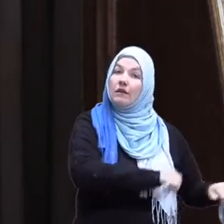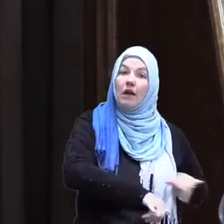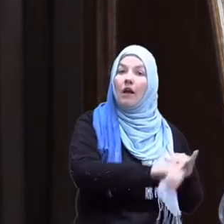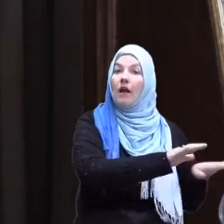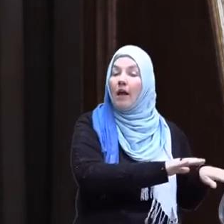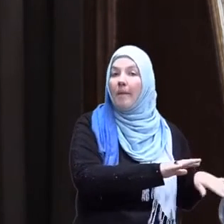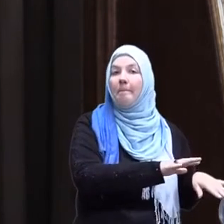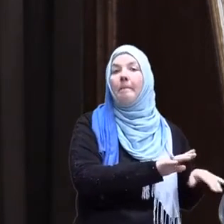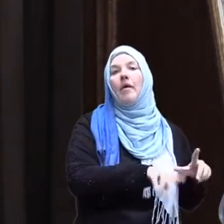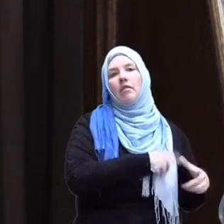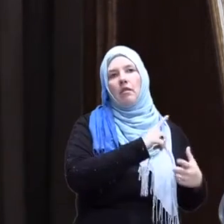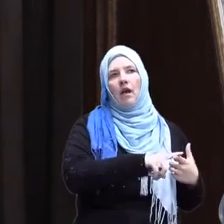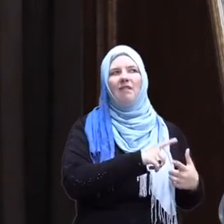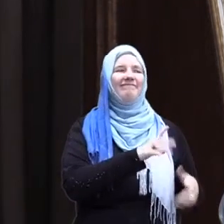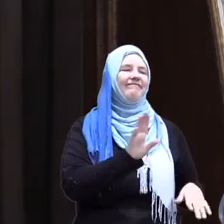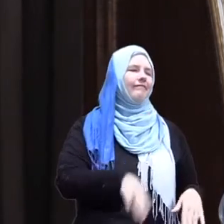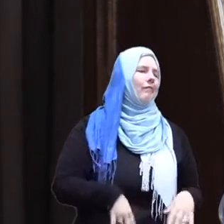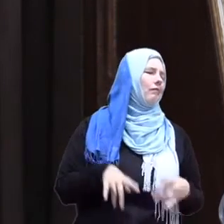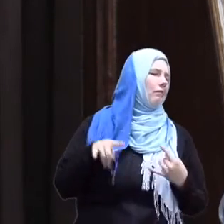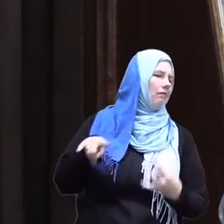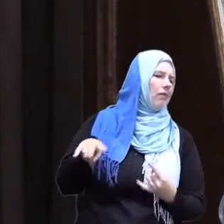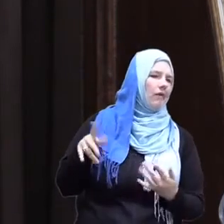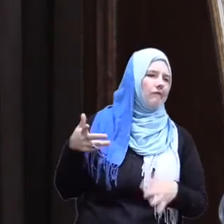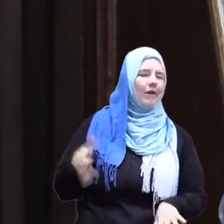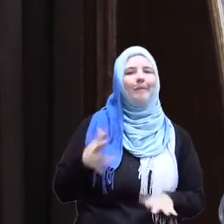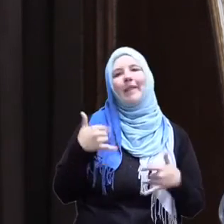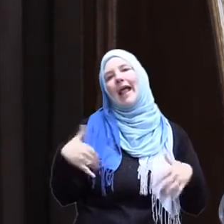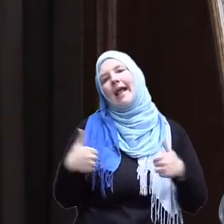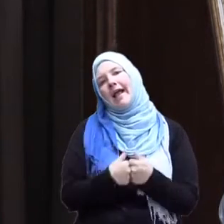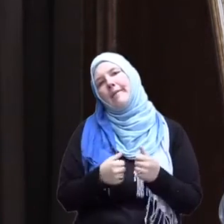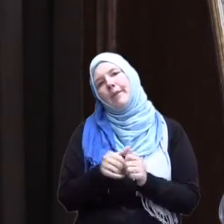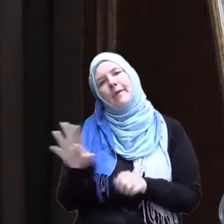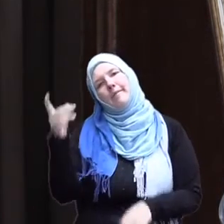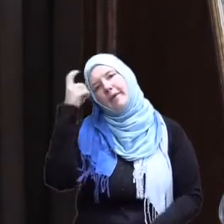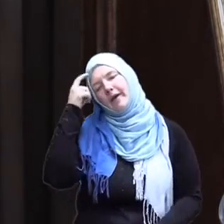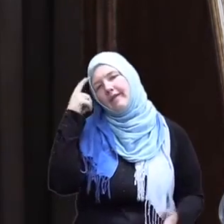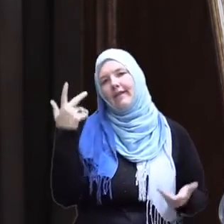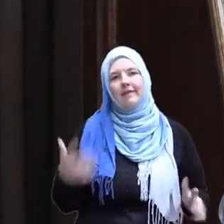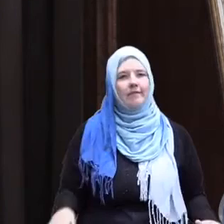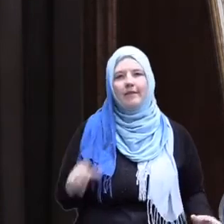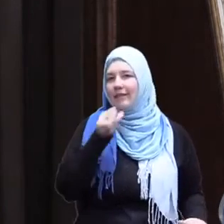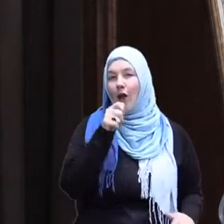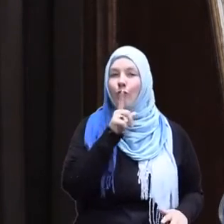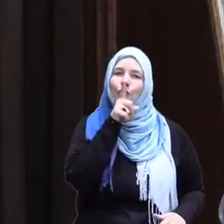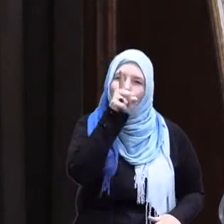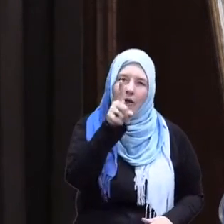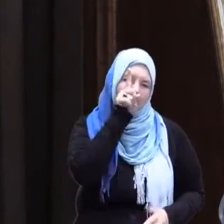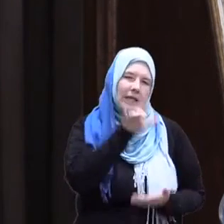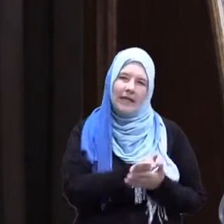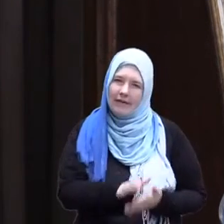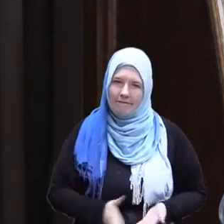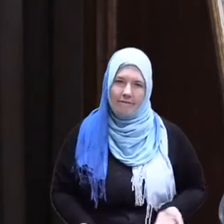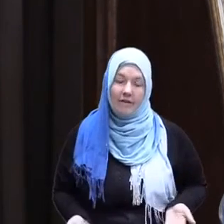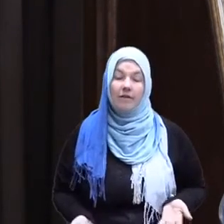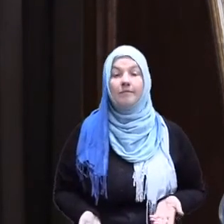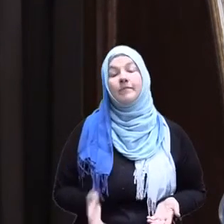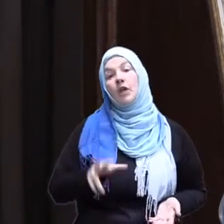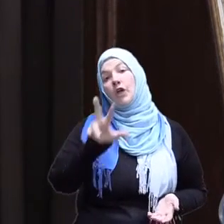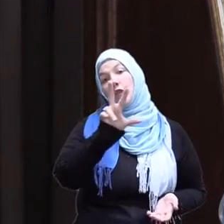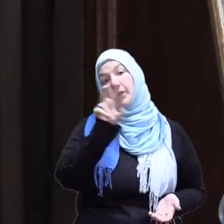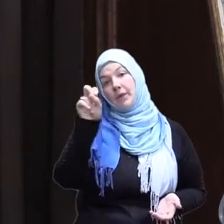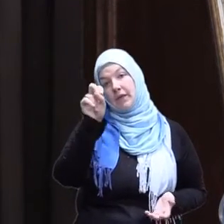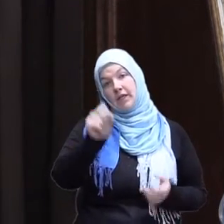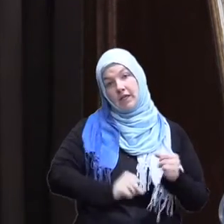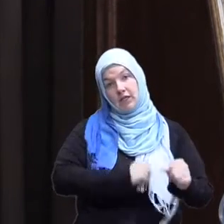getting things done. We're only playing games. So 30 years